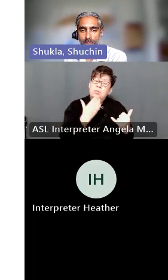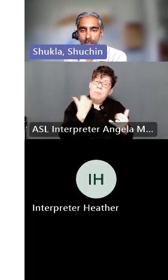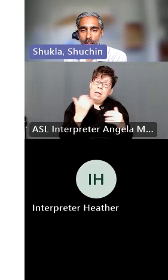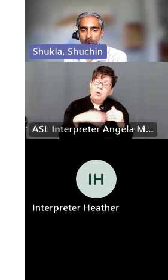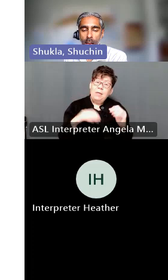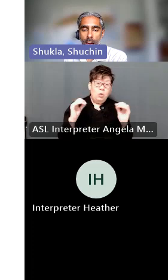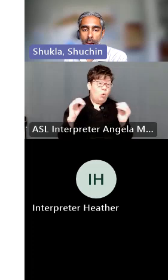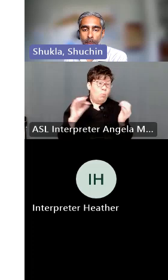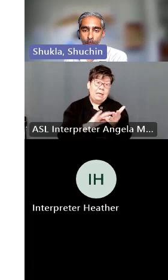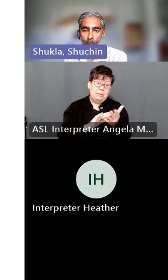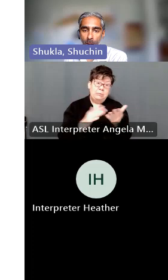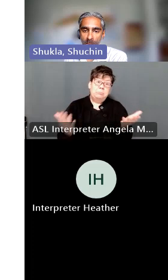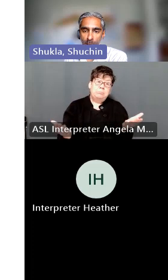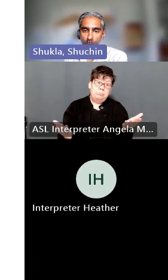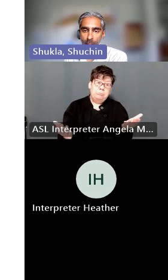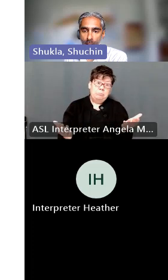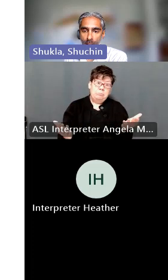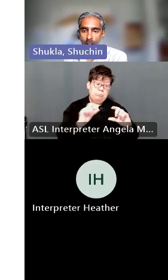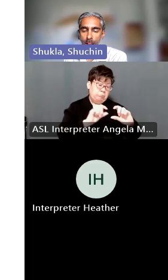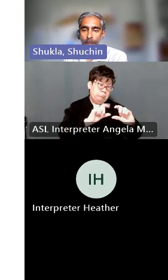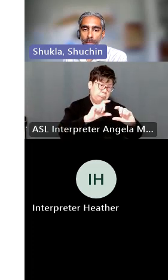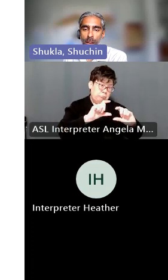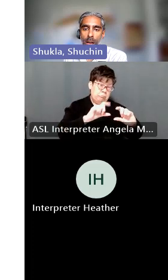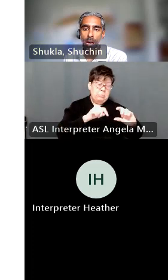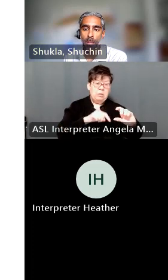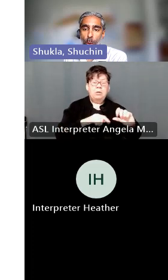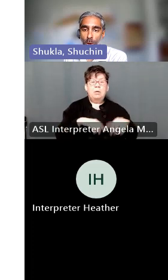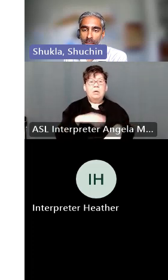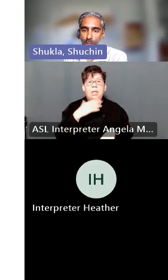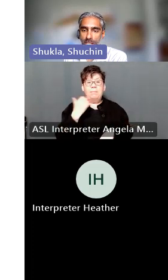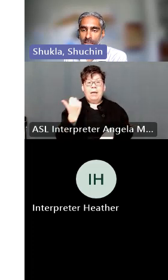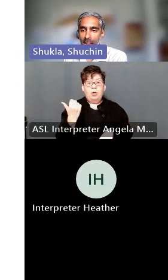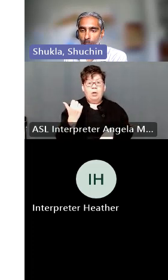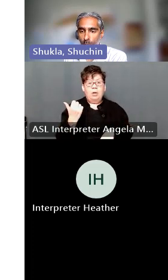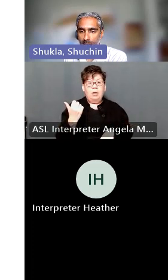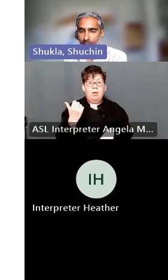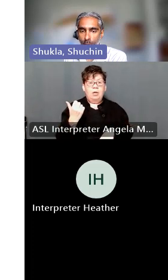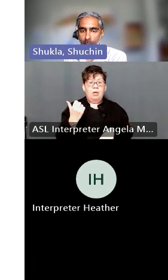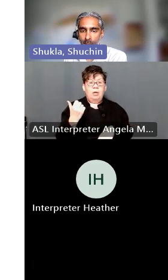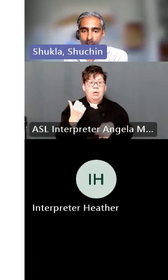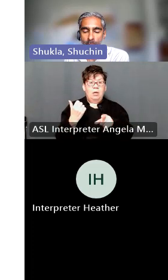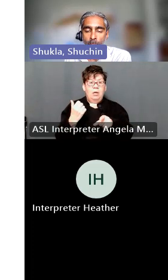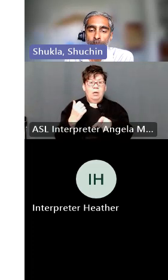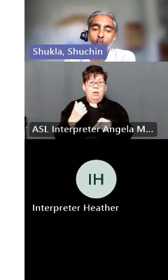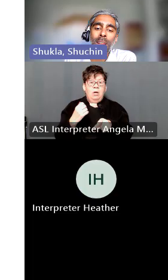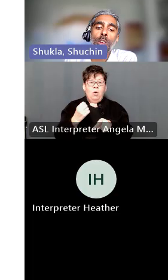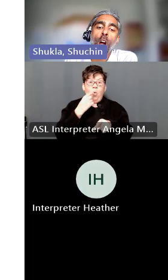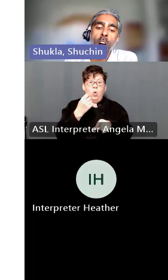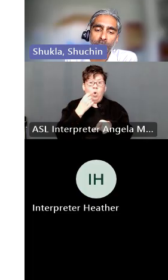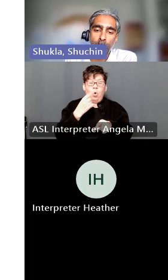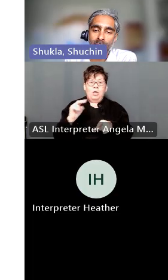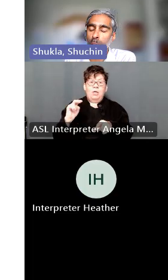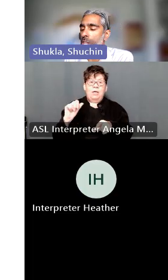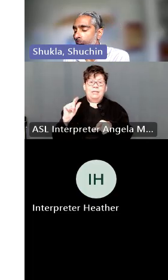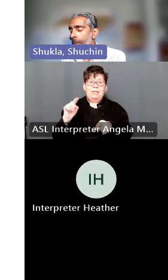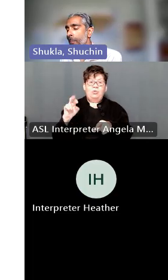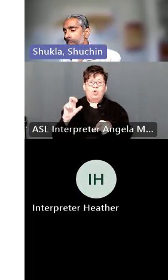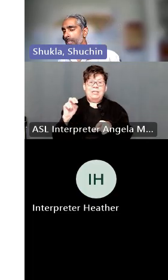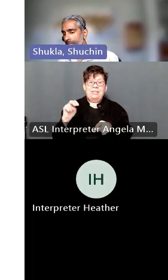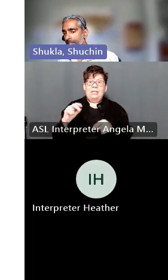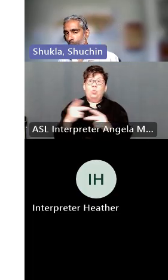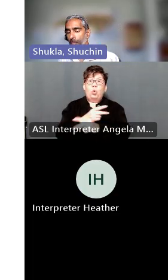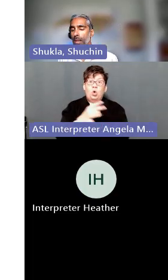no meds, and buprenorphine is much better, and oral naltrexone is actually worse than no meds. But when you are off the meds,